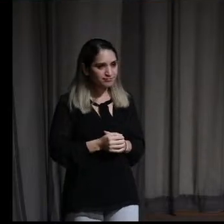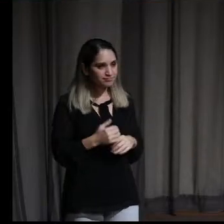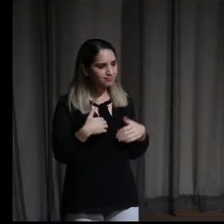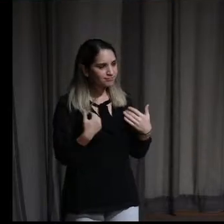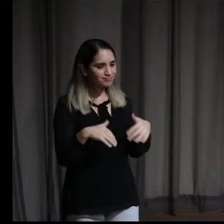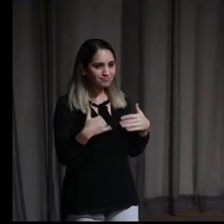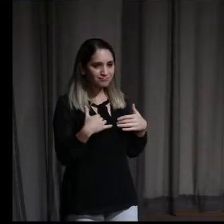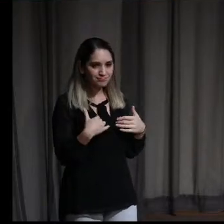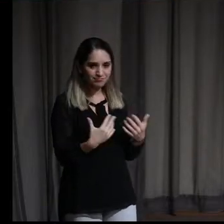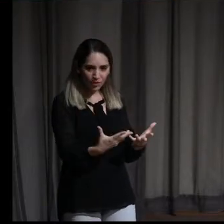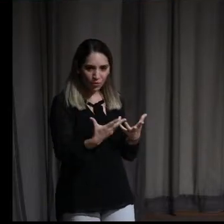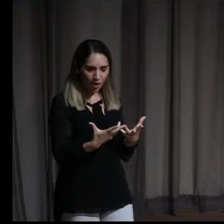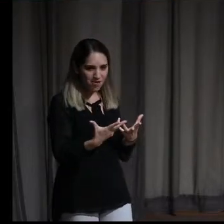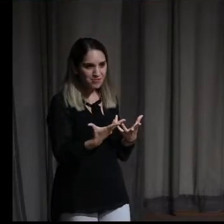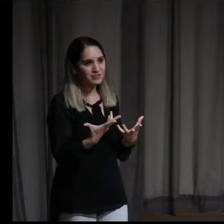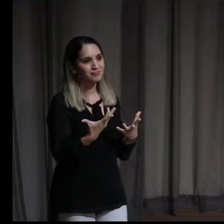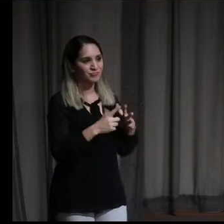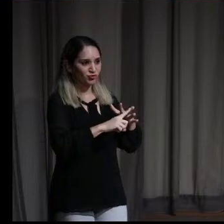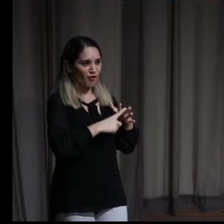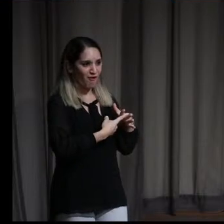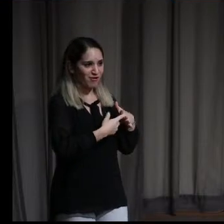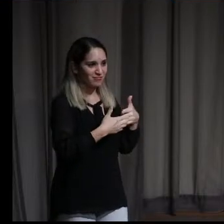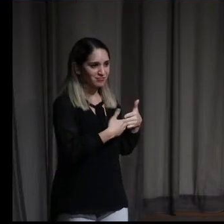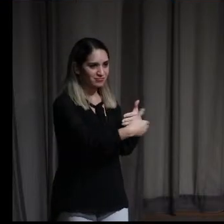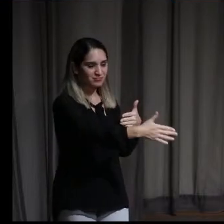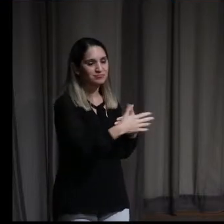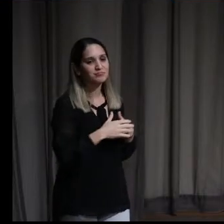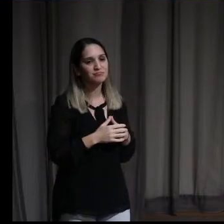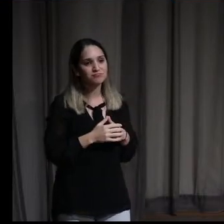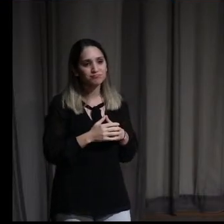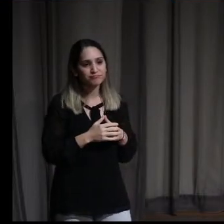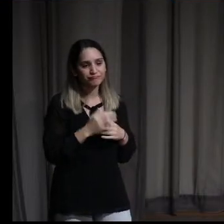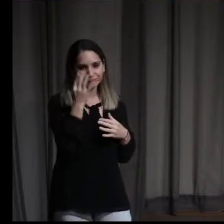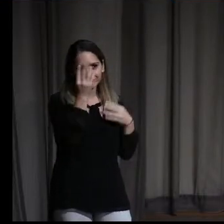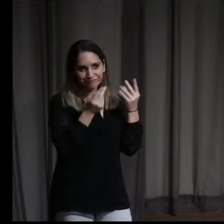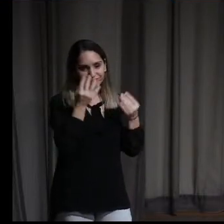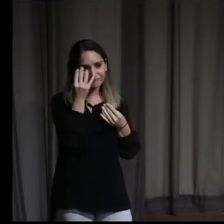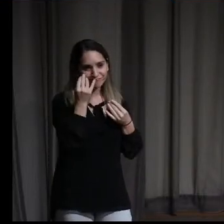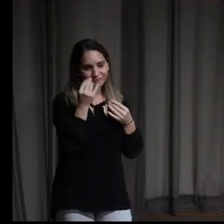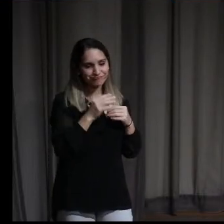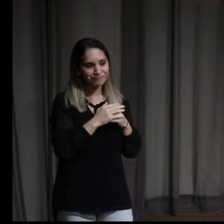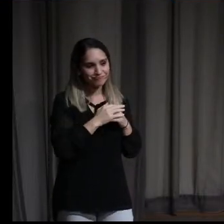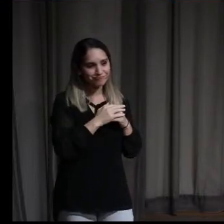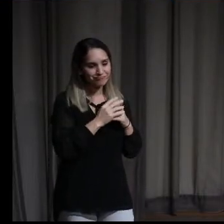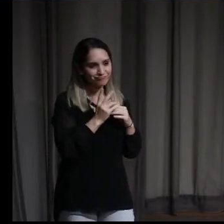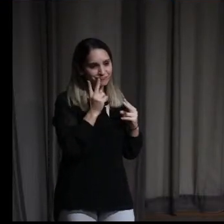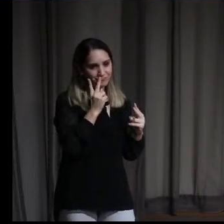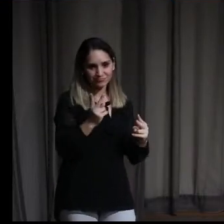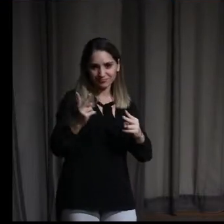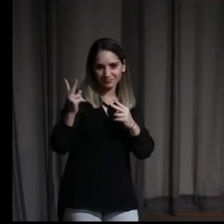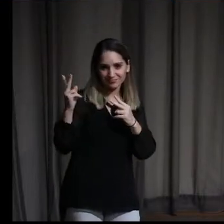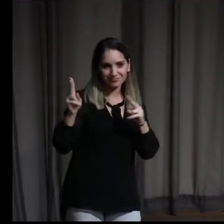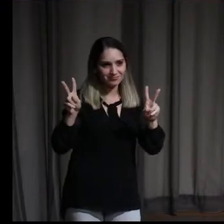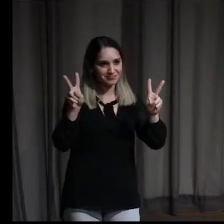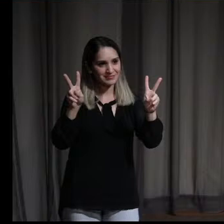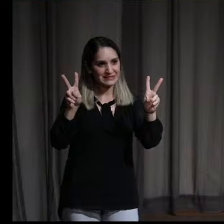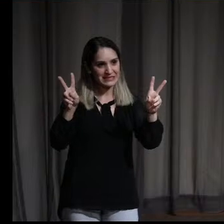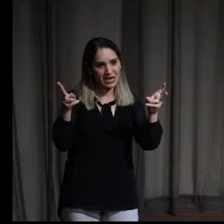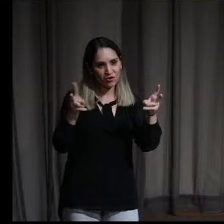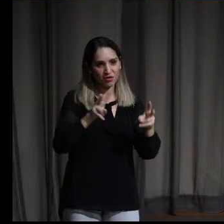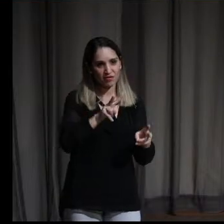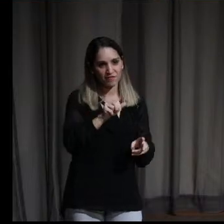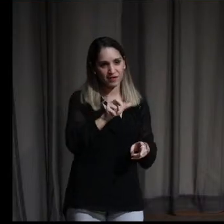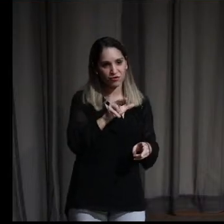I wanted to start by kind of referencing this title, Variations on a